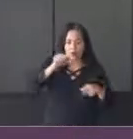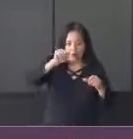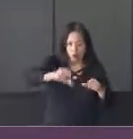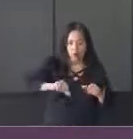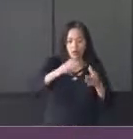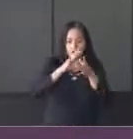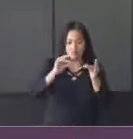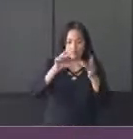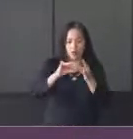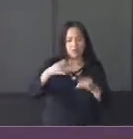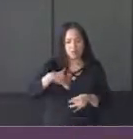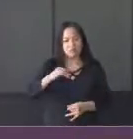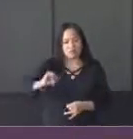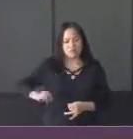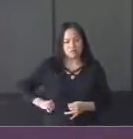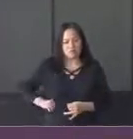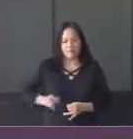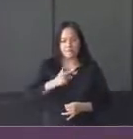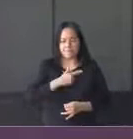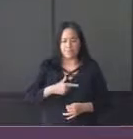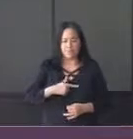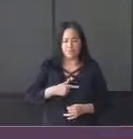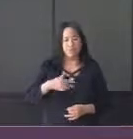in their own trenches.